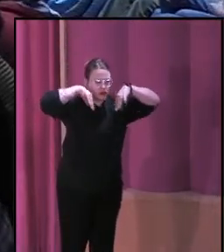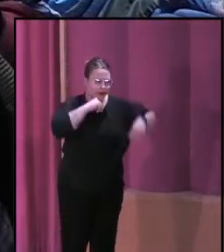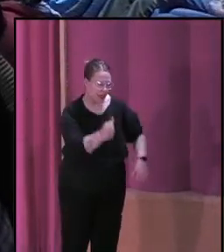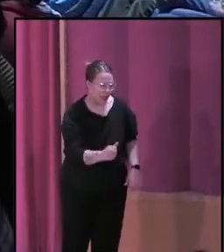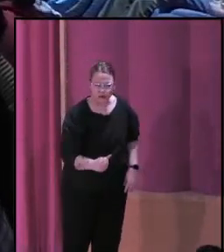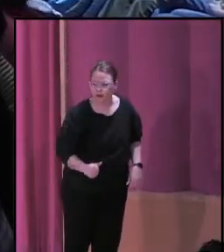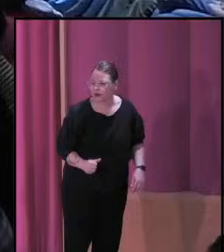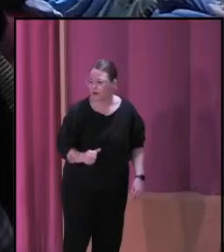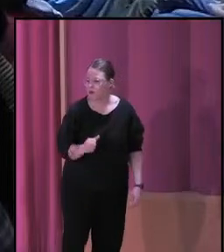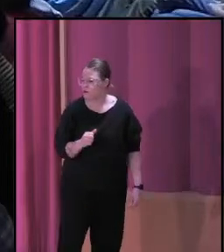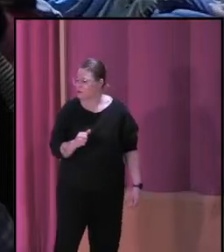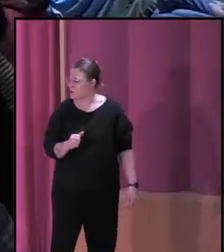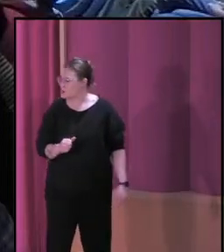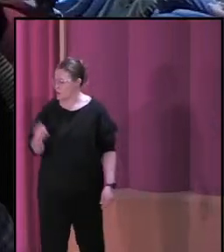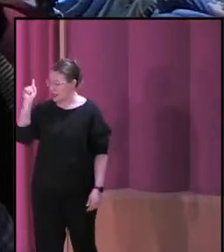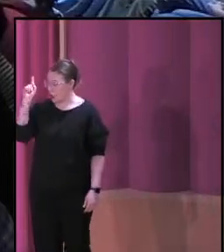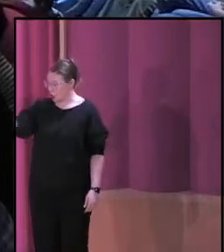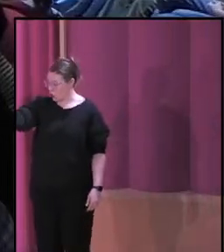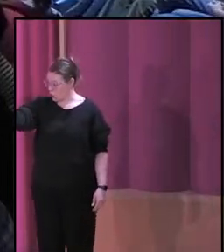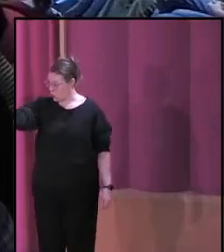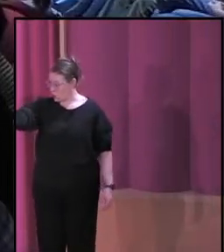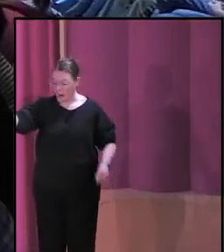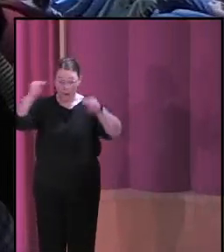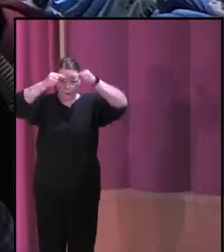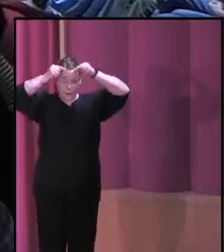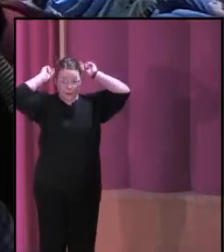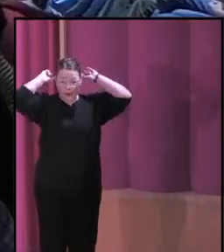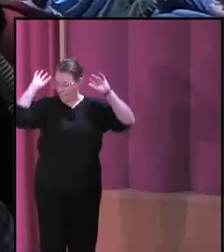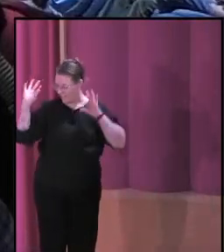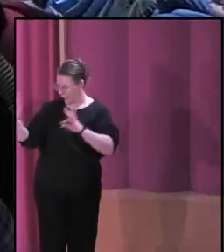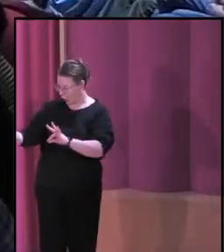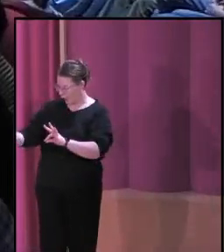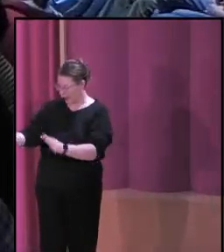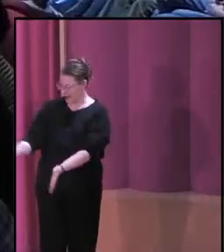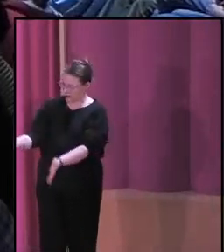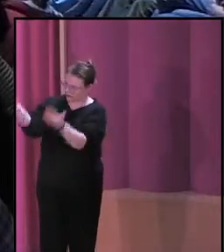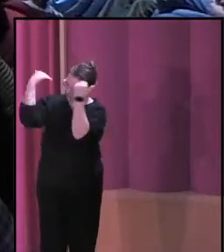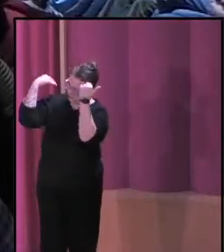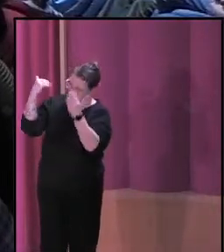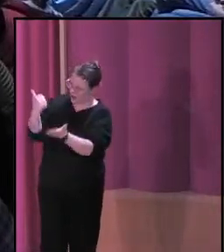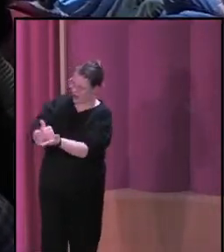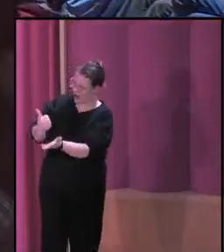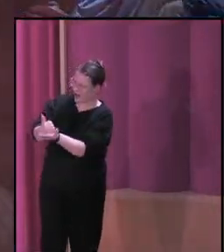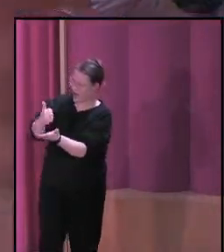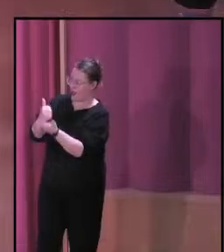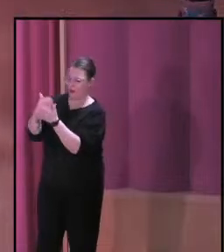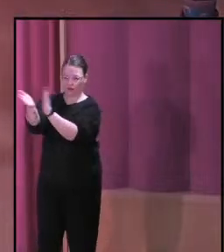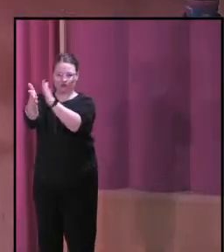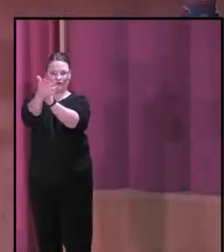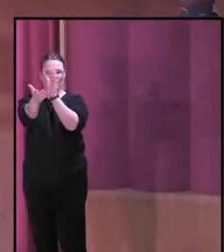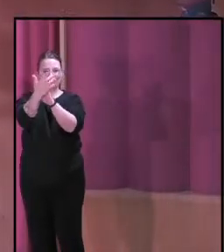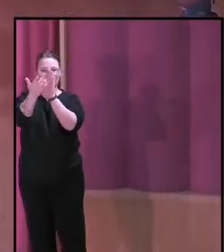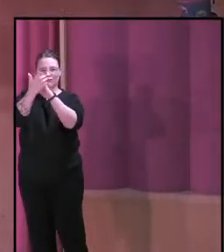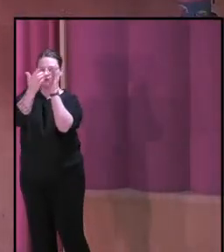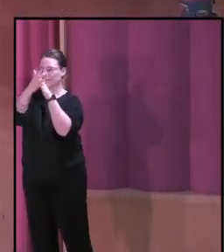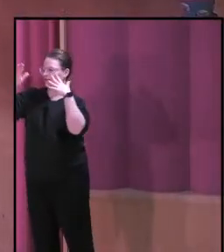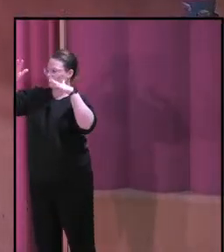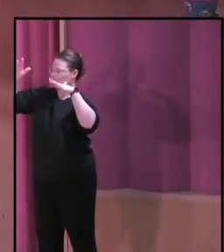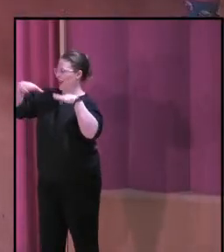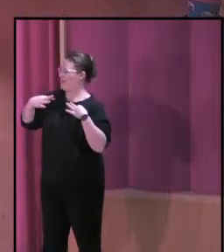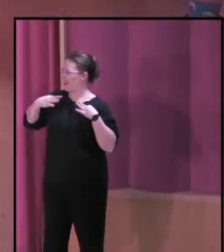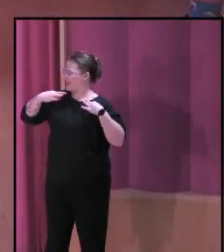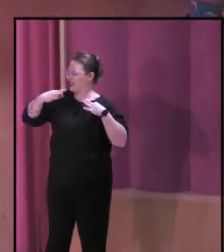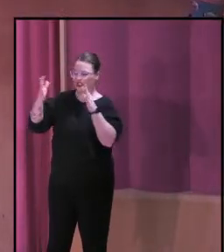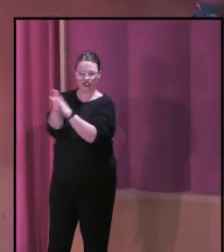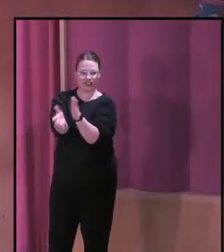person with that person? Are you willing to help? Come on up. Let's hear it from my volunteer.